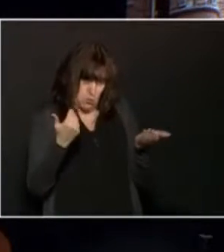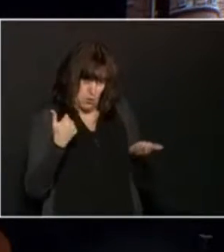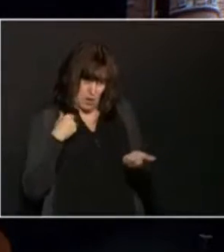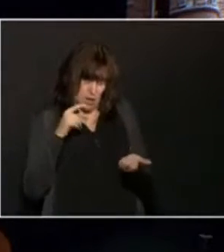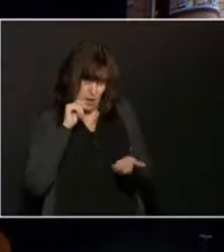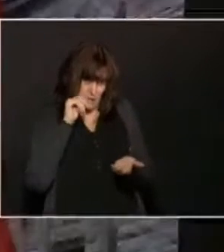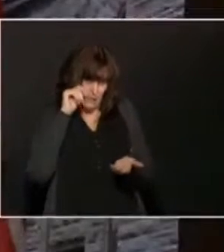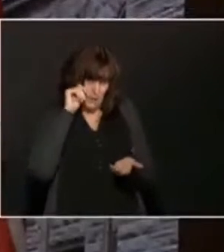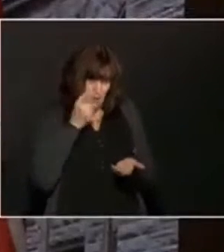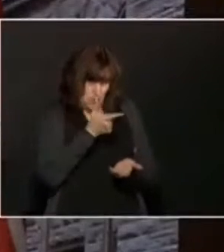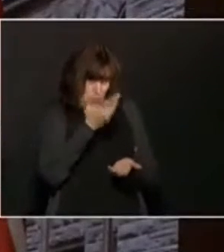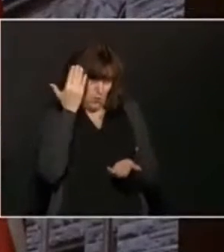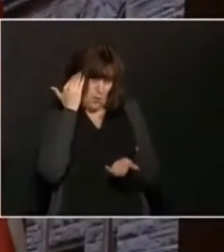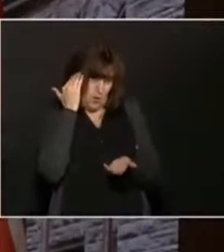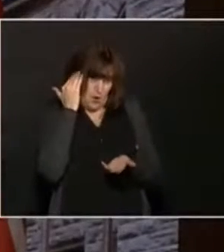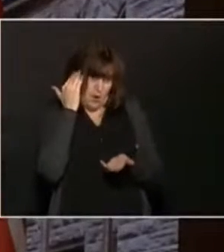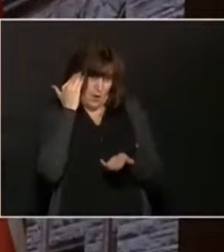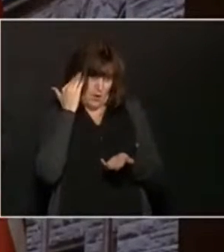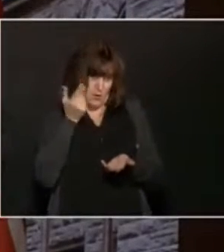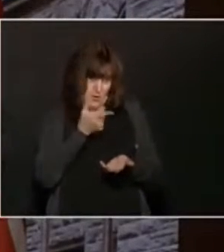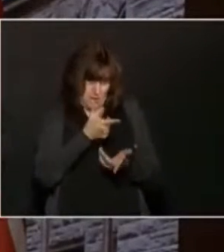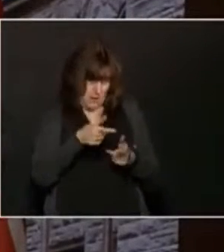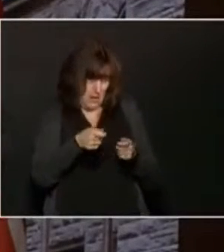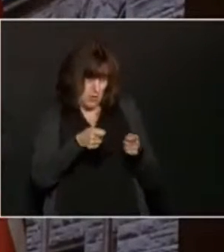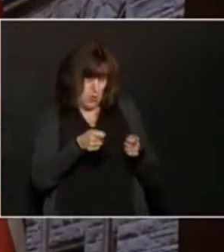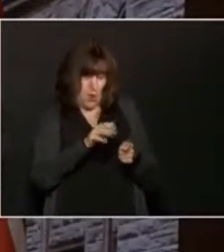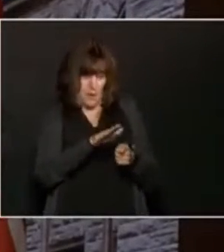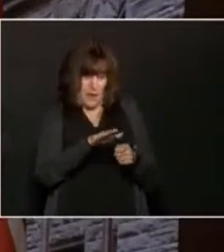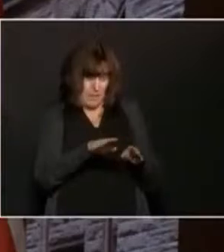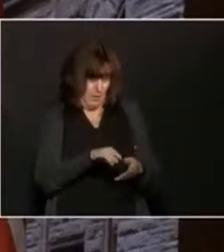to control their behavior. But anyway,